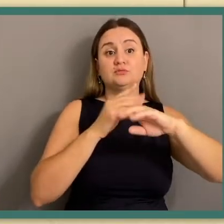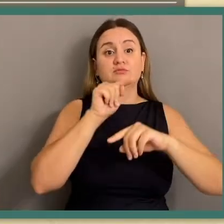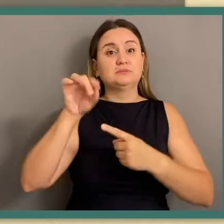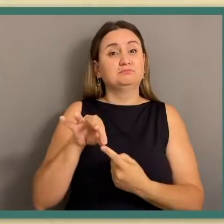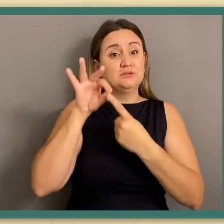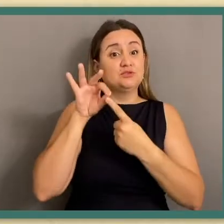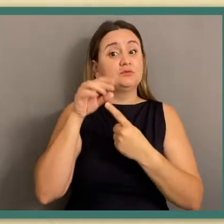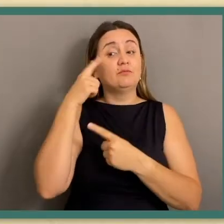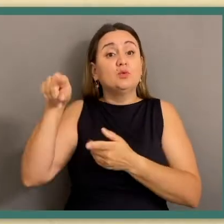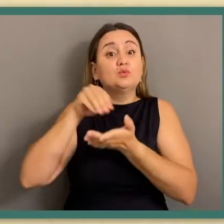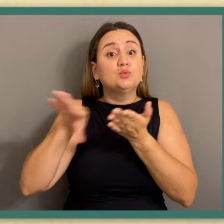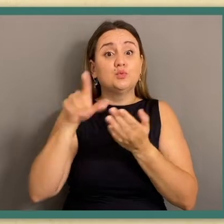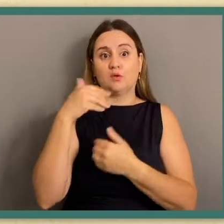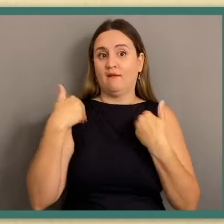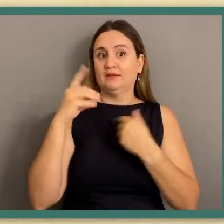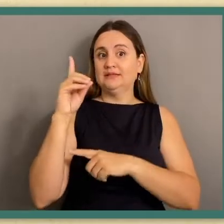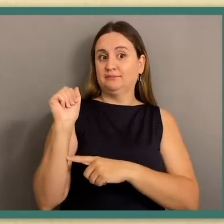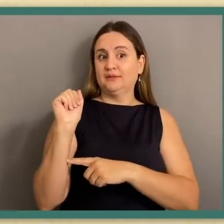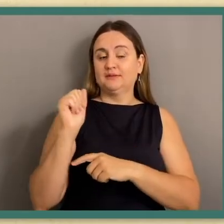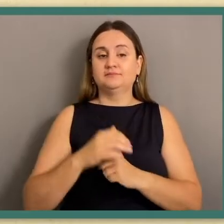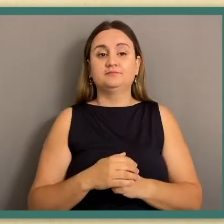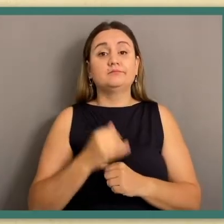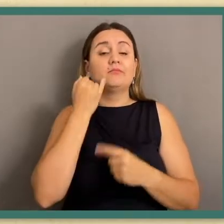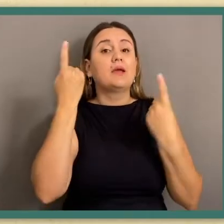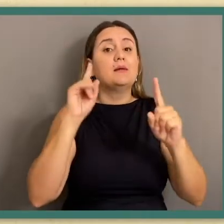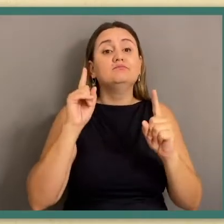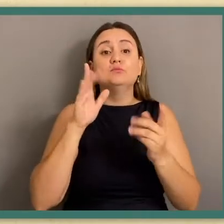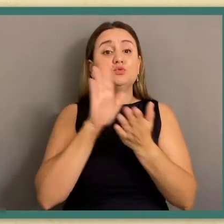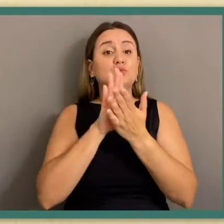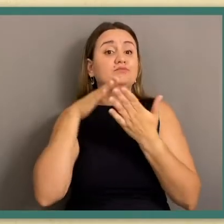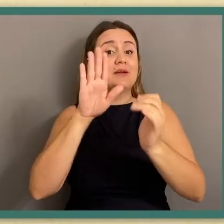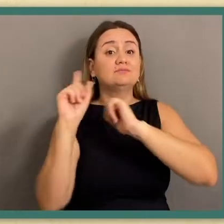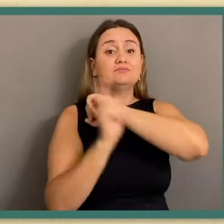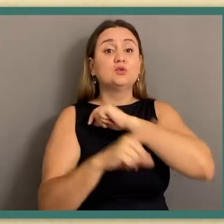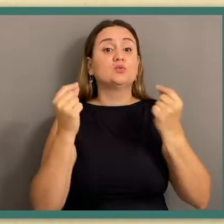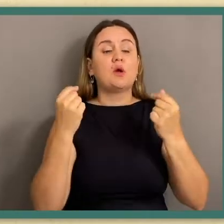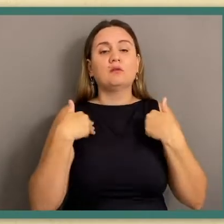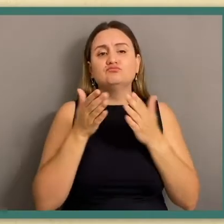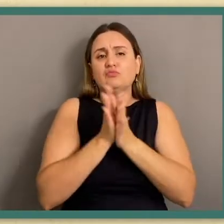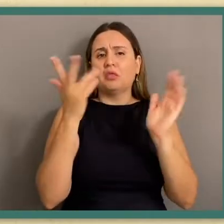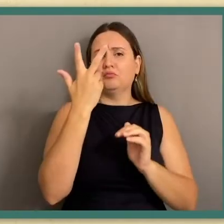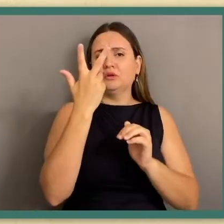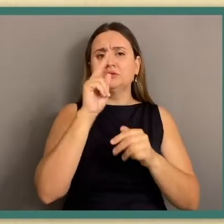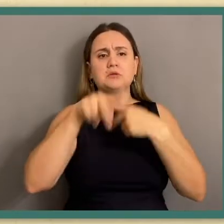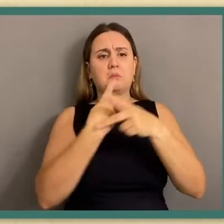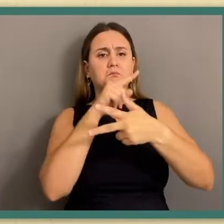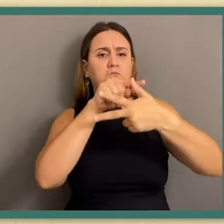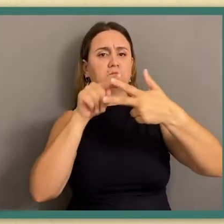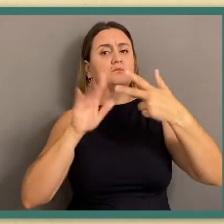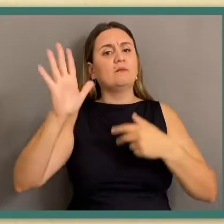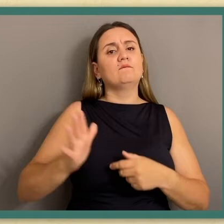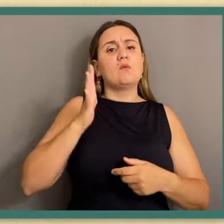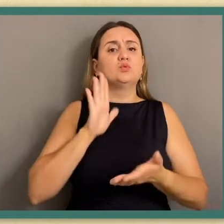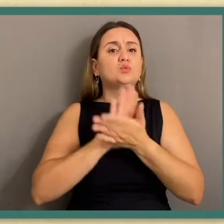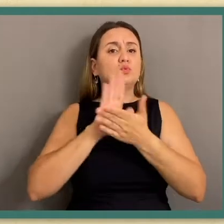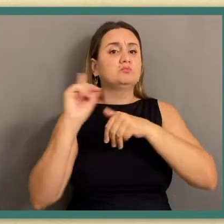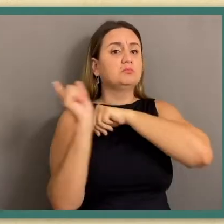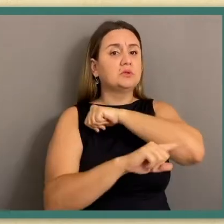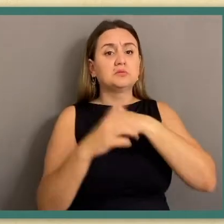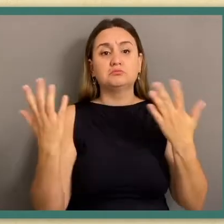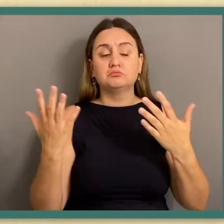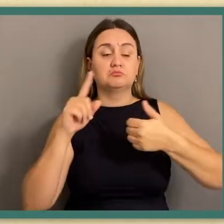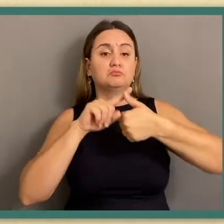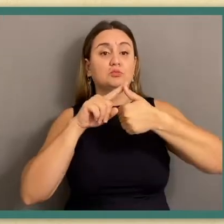additional special protections students with disabilities have when it comes to school discipline. In general, there are 3 types of formal